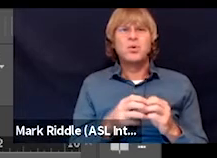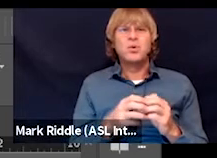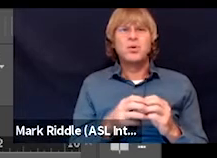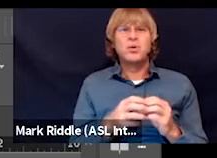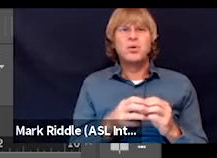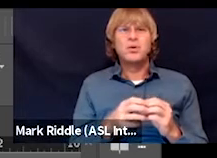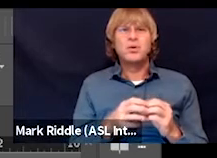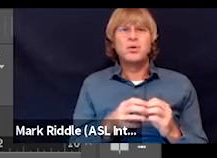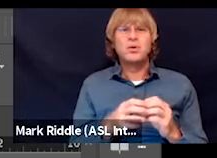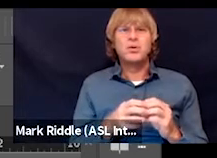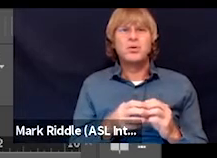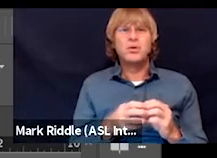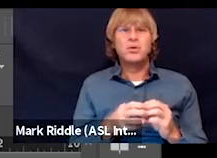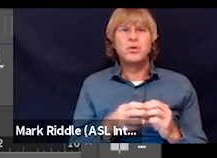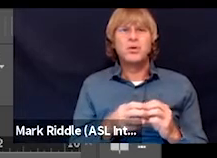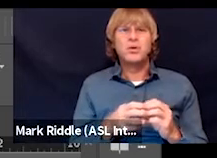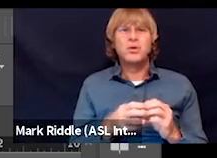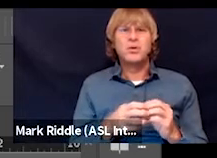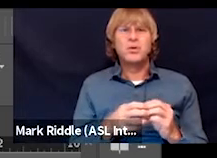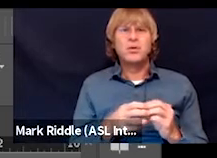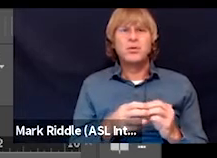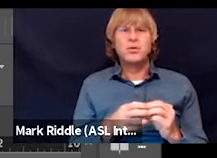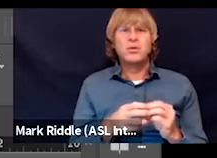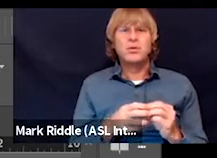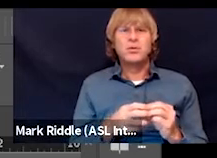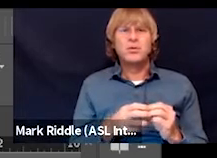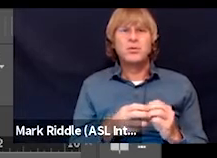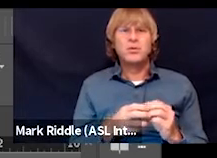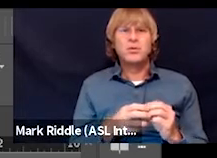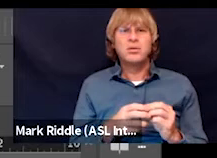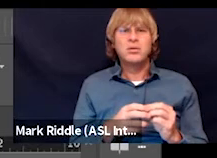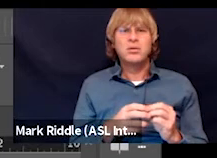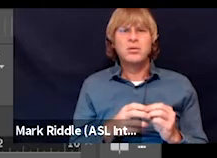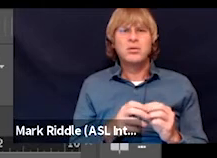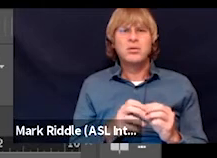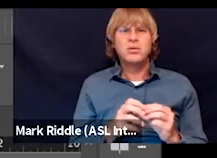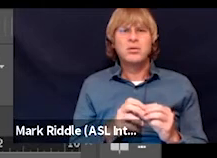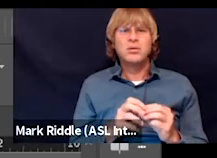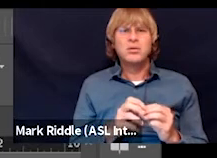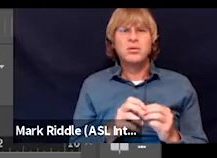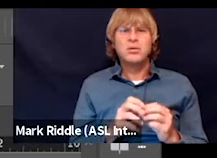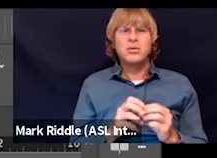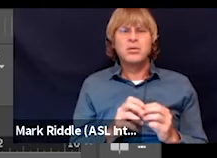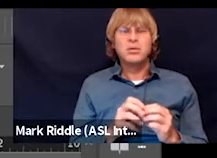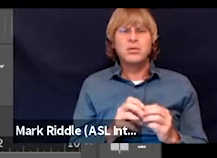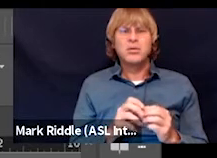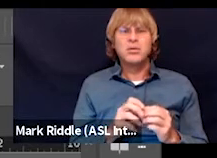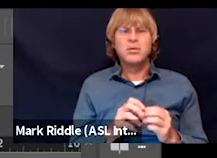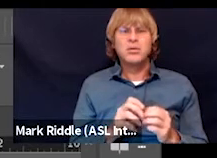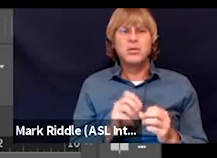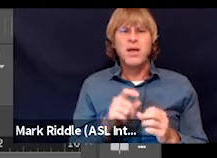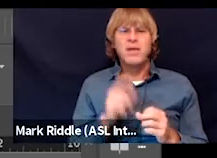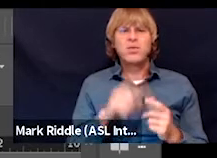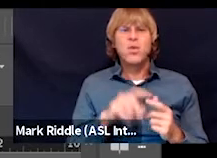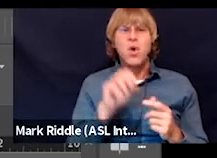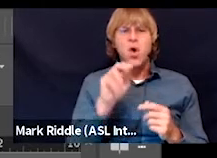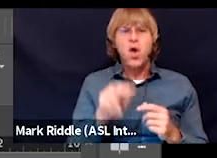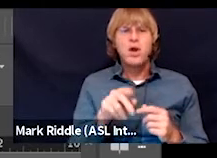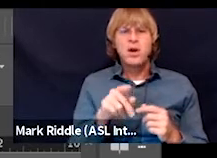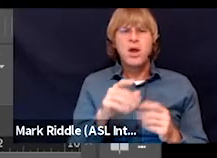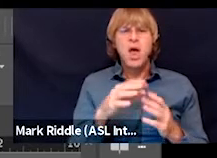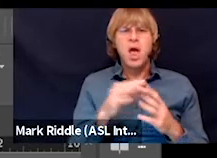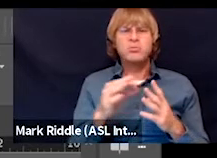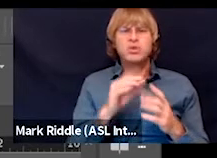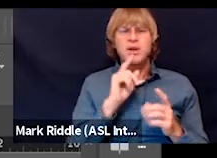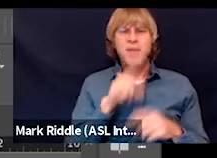me go back. All right, just come on, Leslie. So 4 columns, I think. Okay. I've got to turn on Option